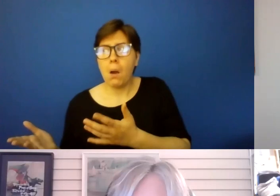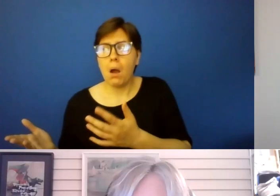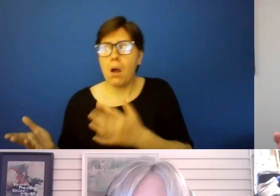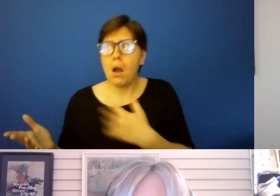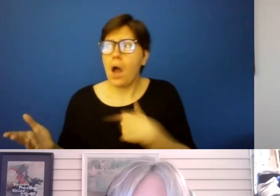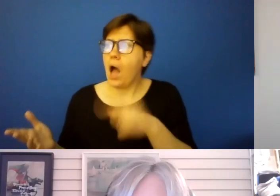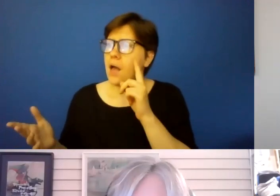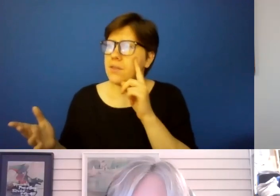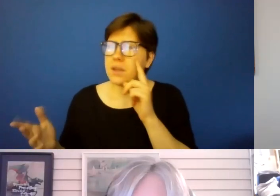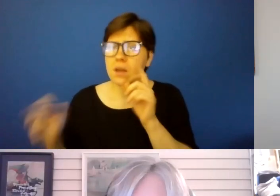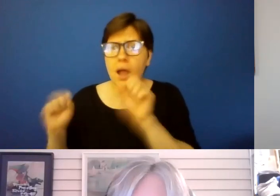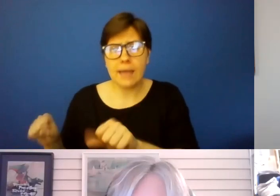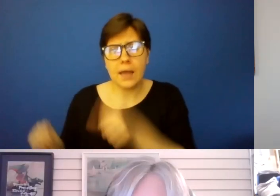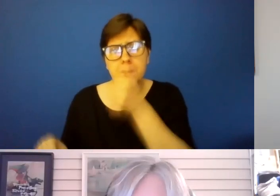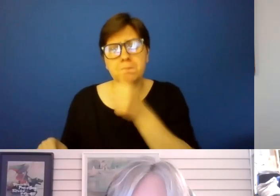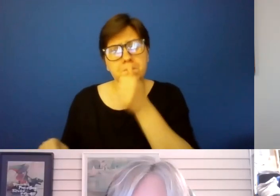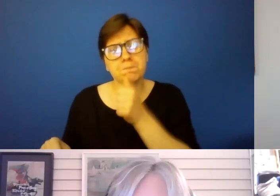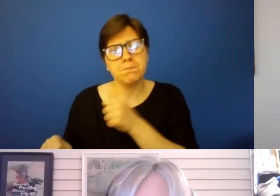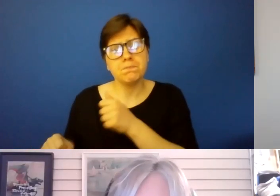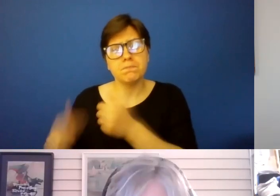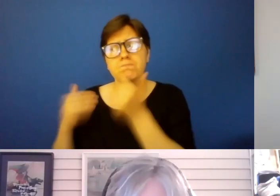intolerable. People won't.